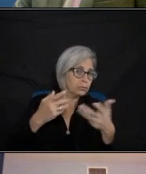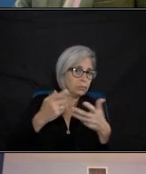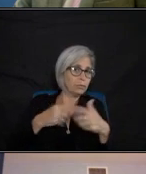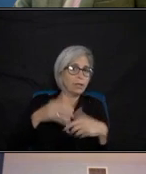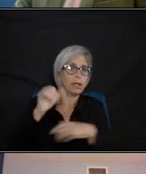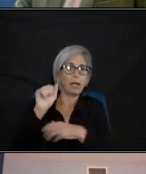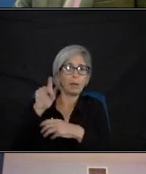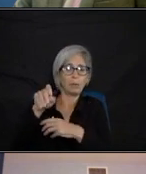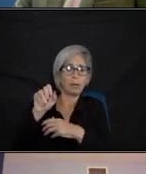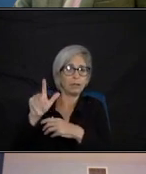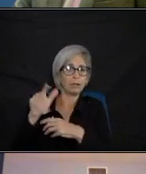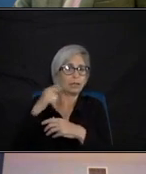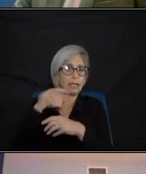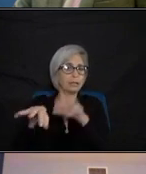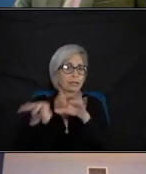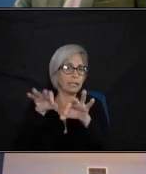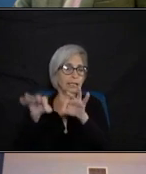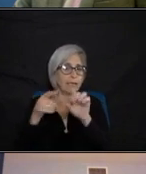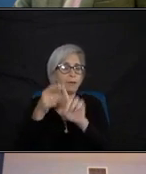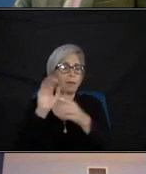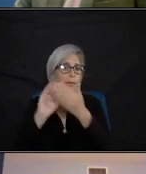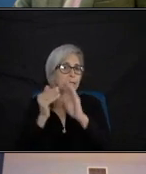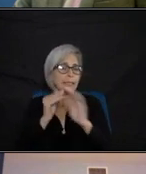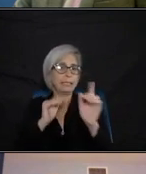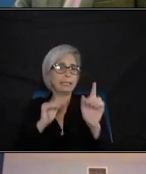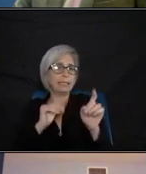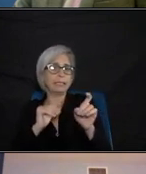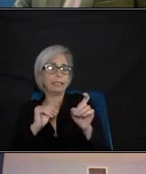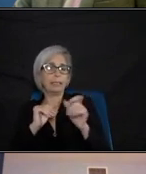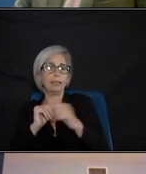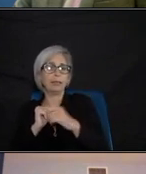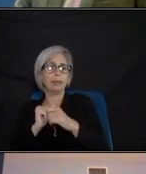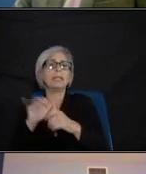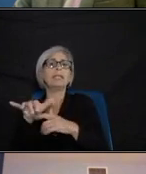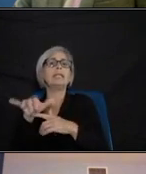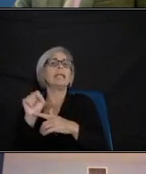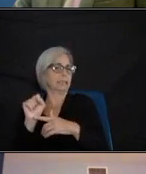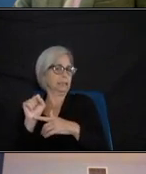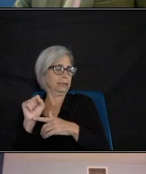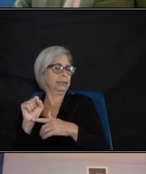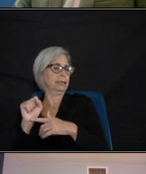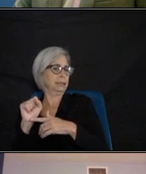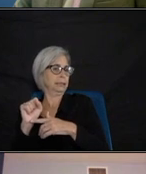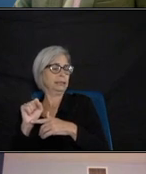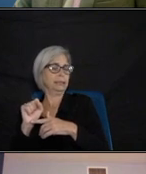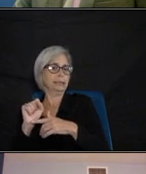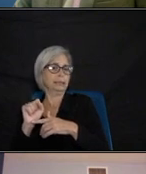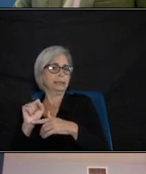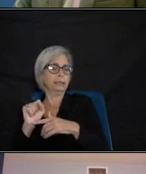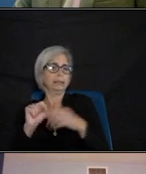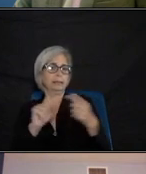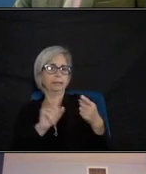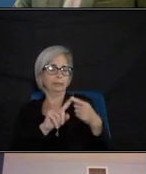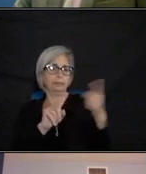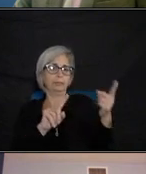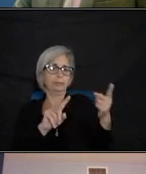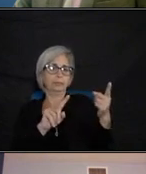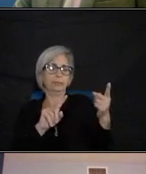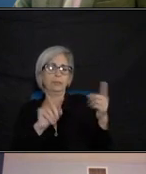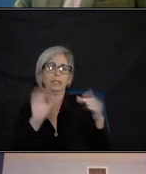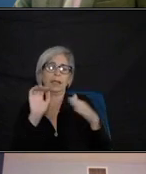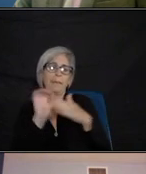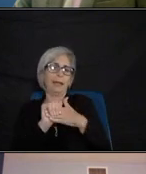appraiser selected from the city? Yes. So move as amended.